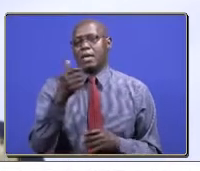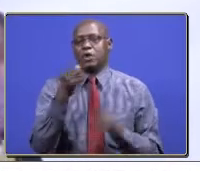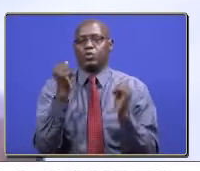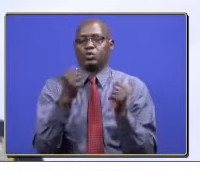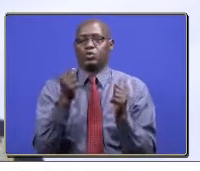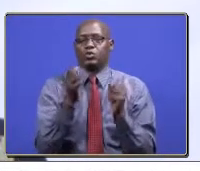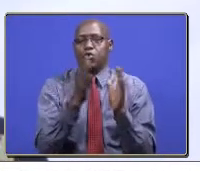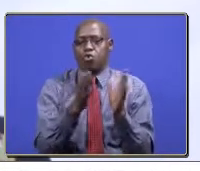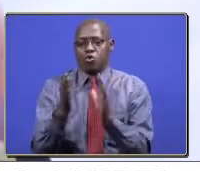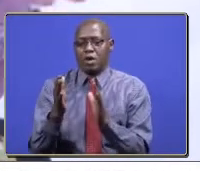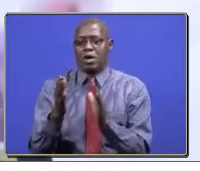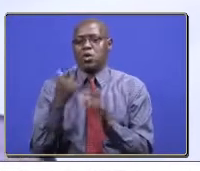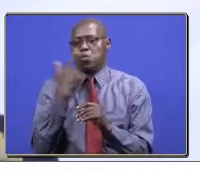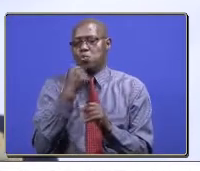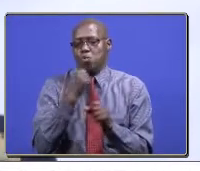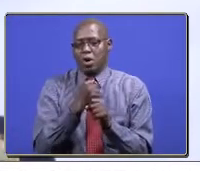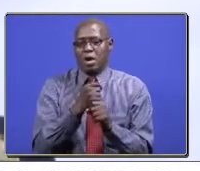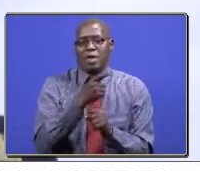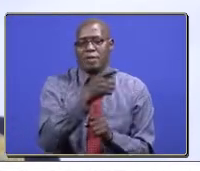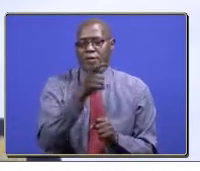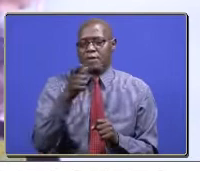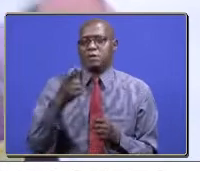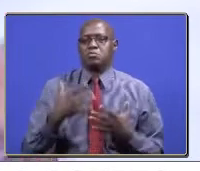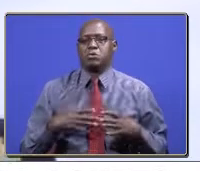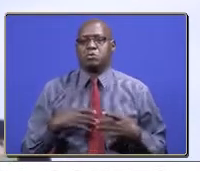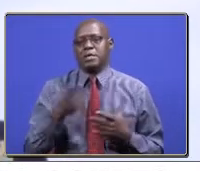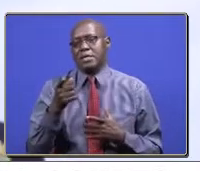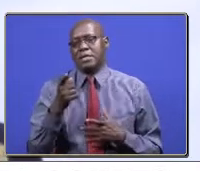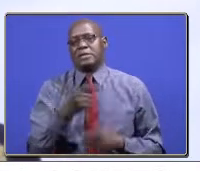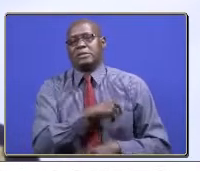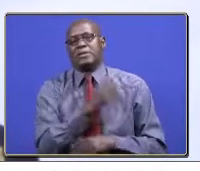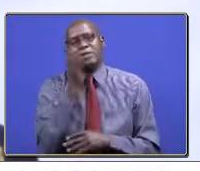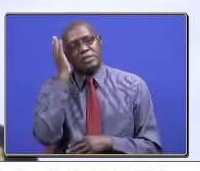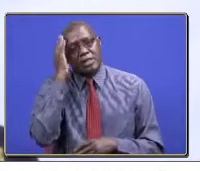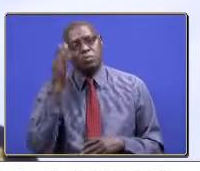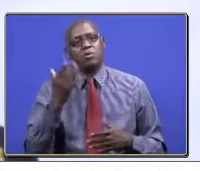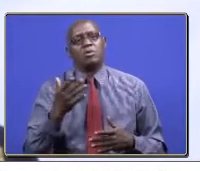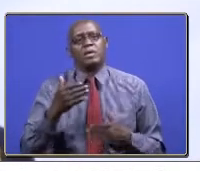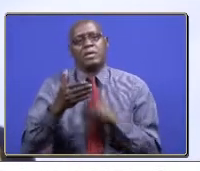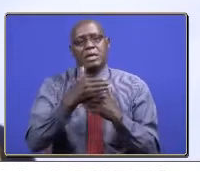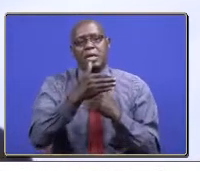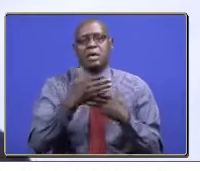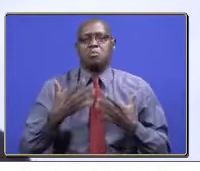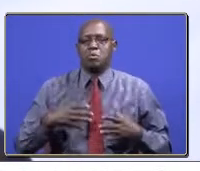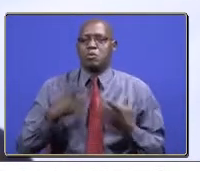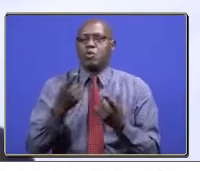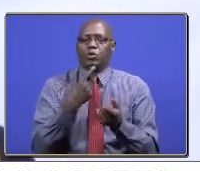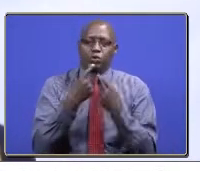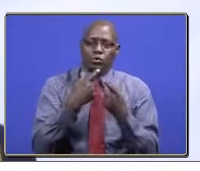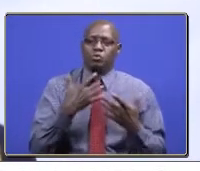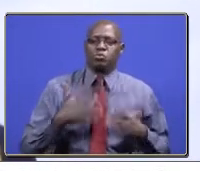people. Because they are the grassroots, analala mahali watu wako, anaongea na hao watu, and the early detection